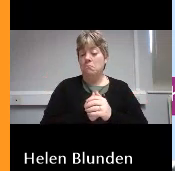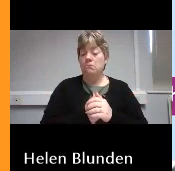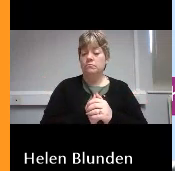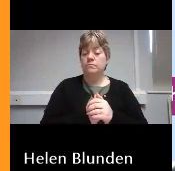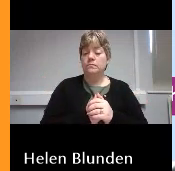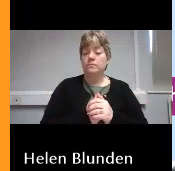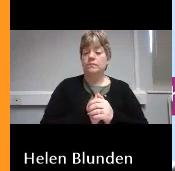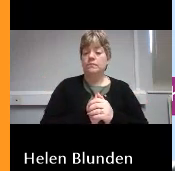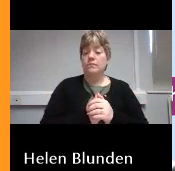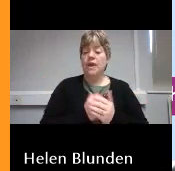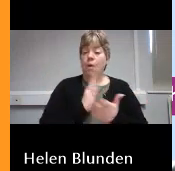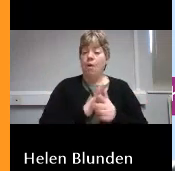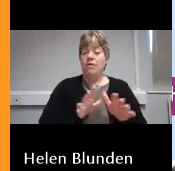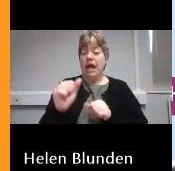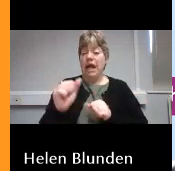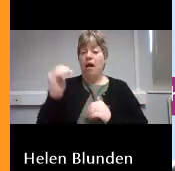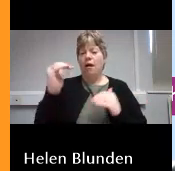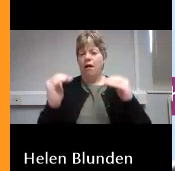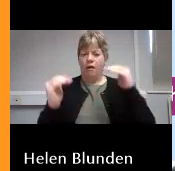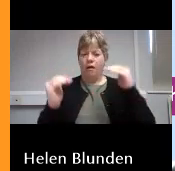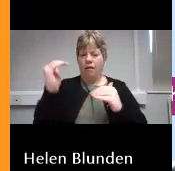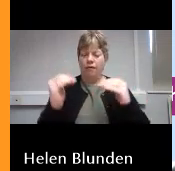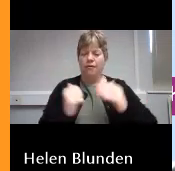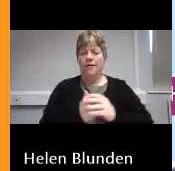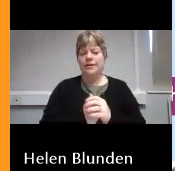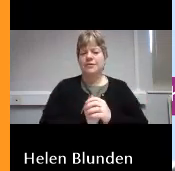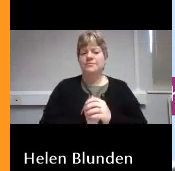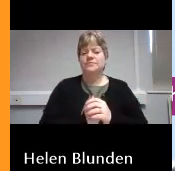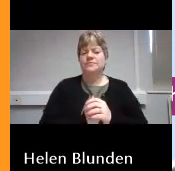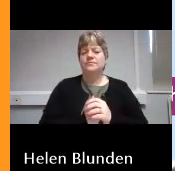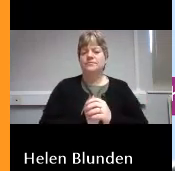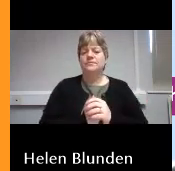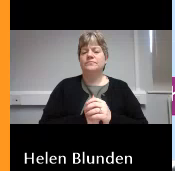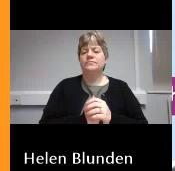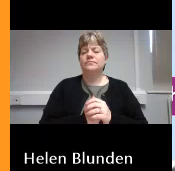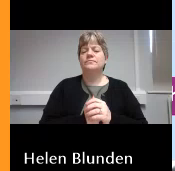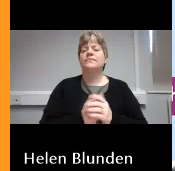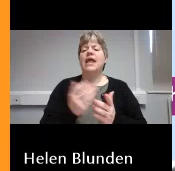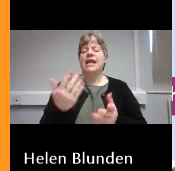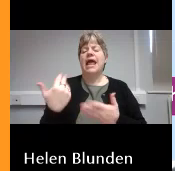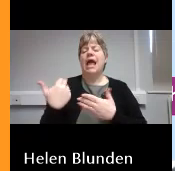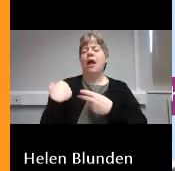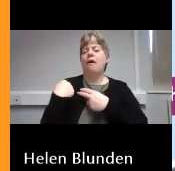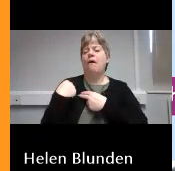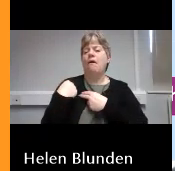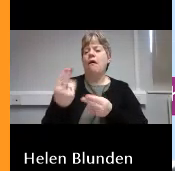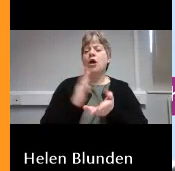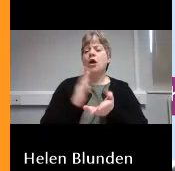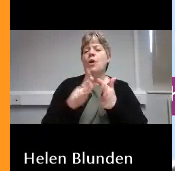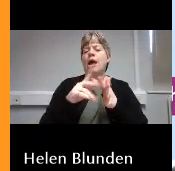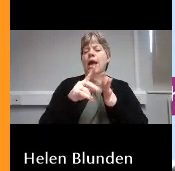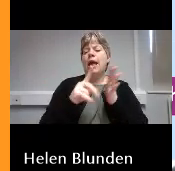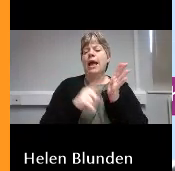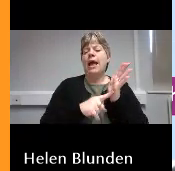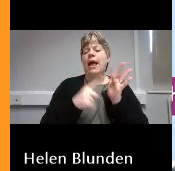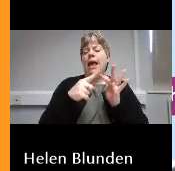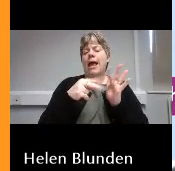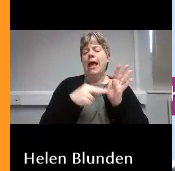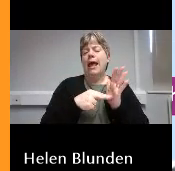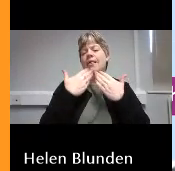Well, it was catching up, it's going back down again now. So at that point, I'll pass on to Helen. Thank you,